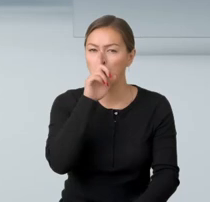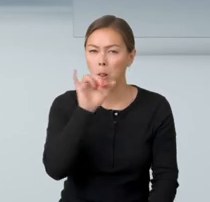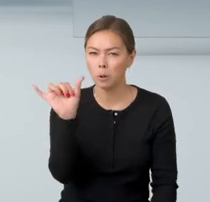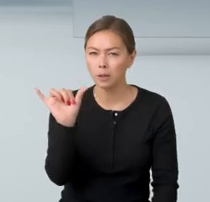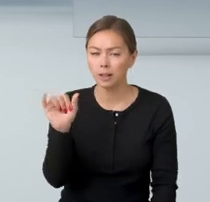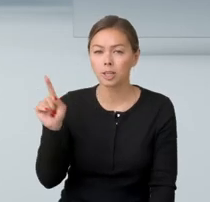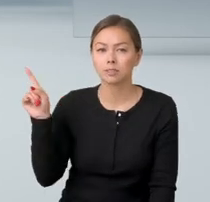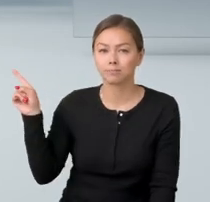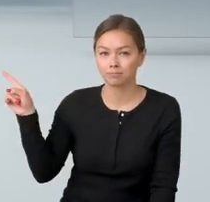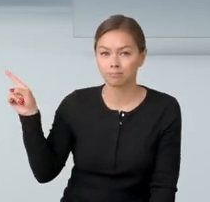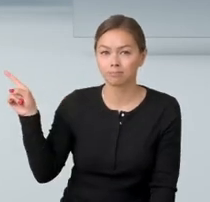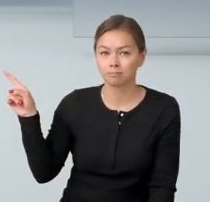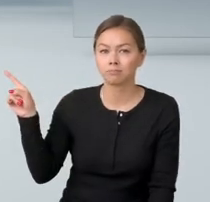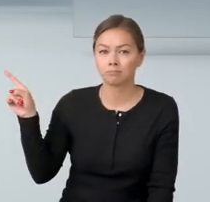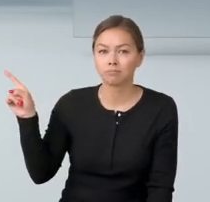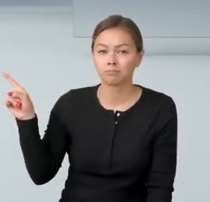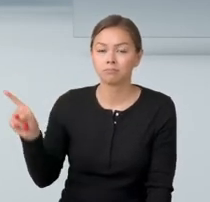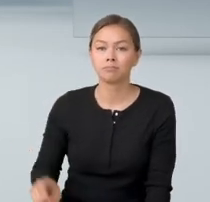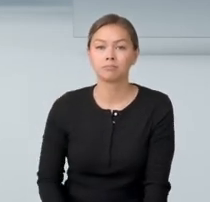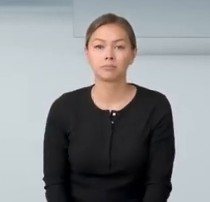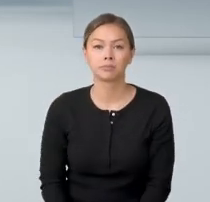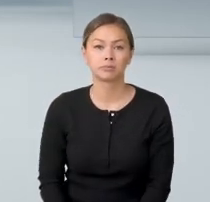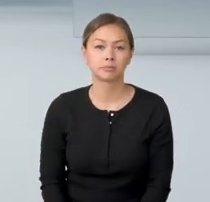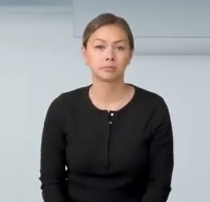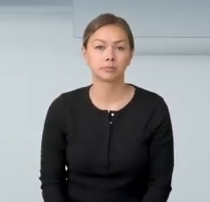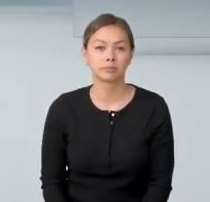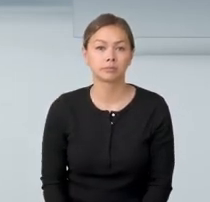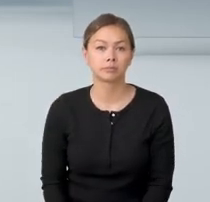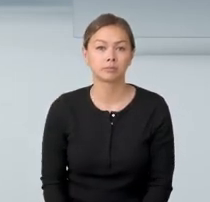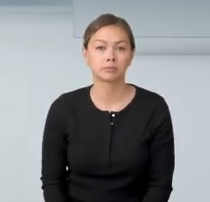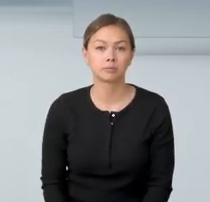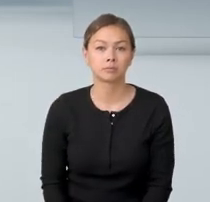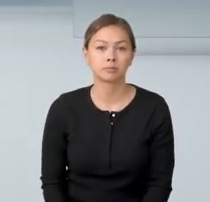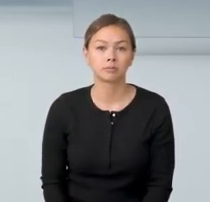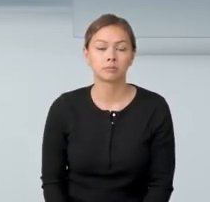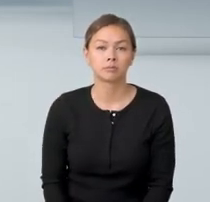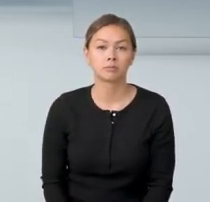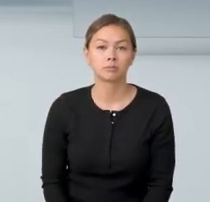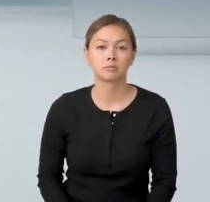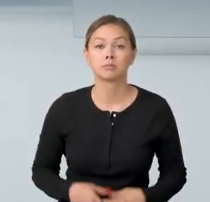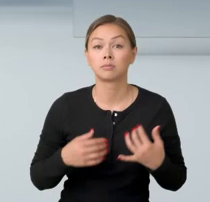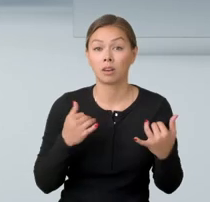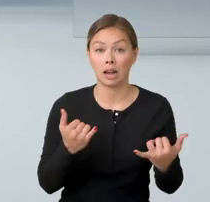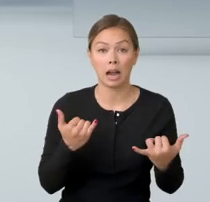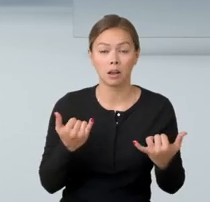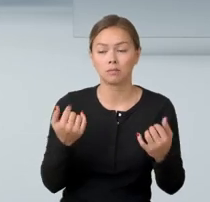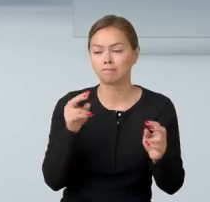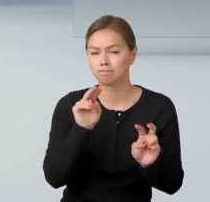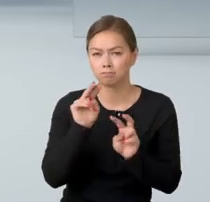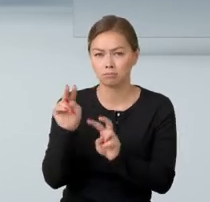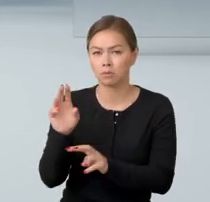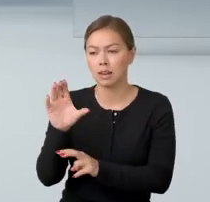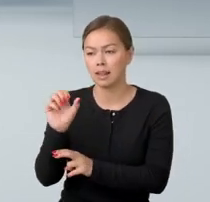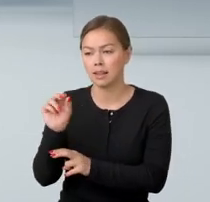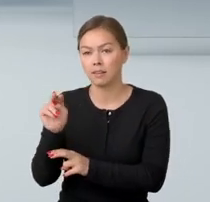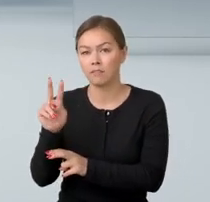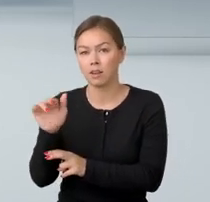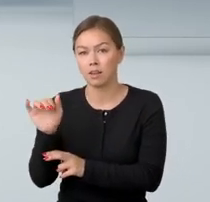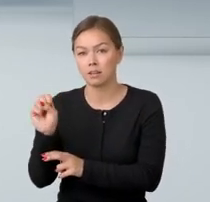do that so we have created in dataverse a request let's see in this app